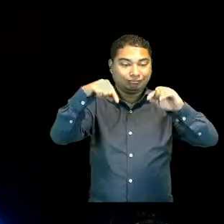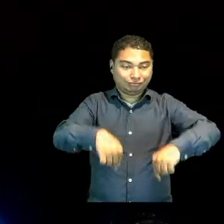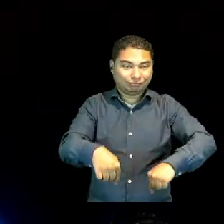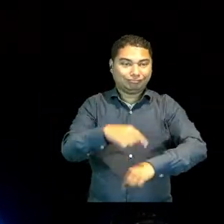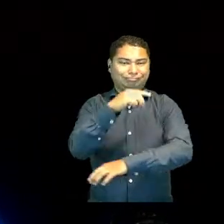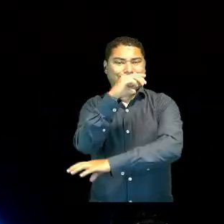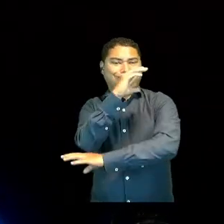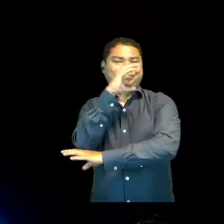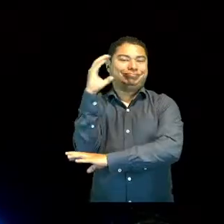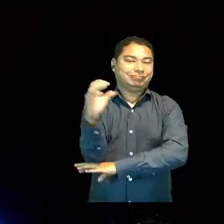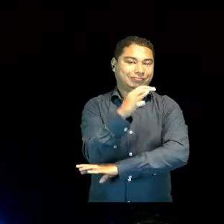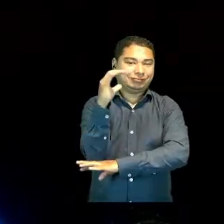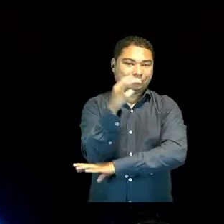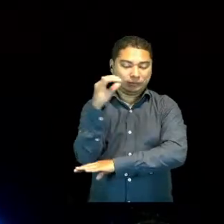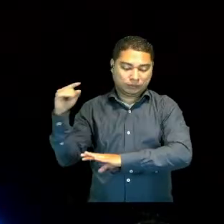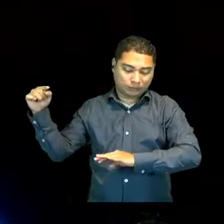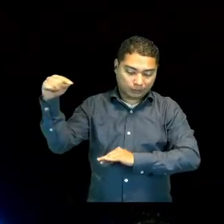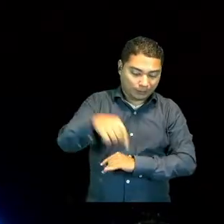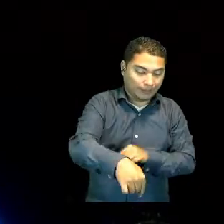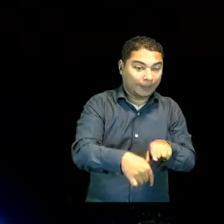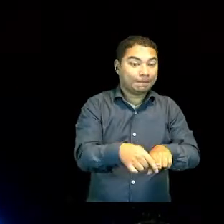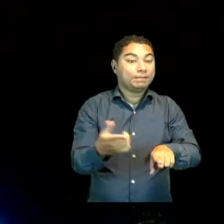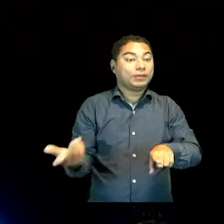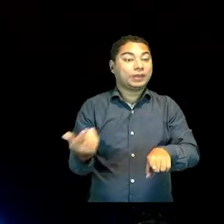Colombia, here in Cali.